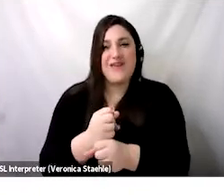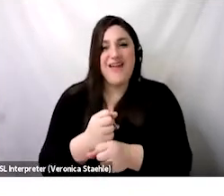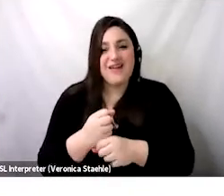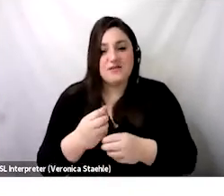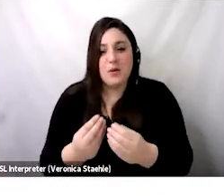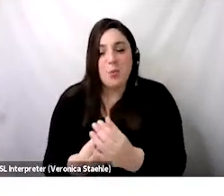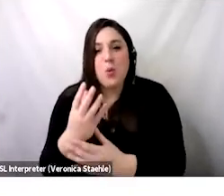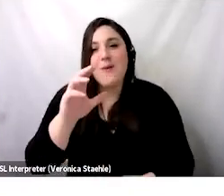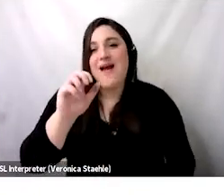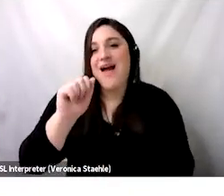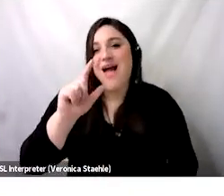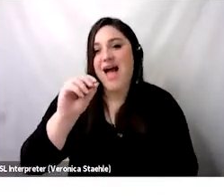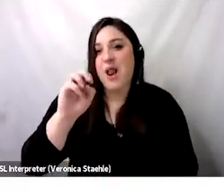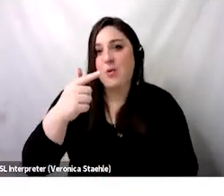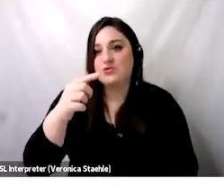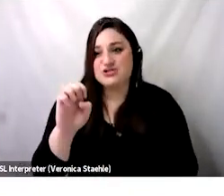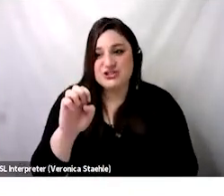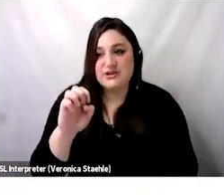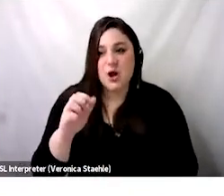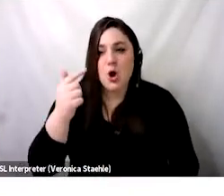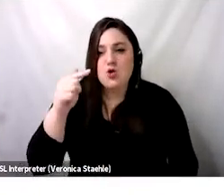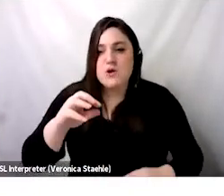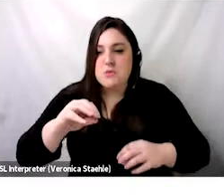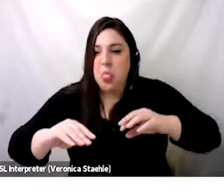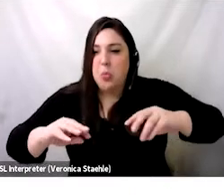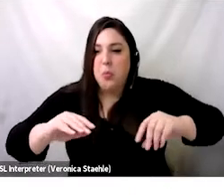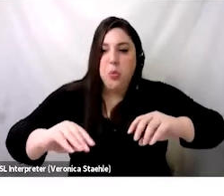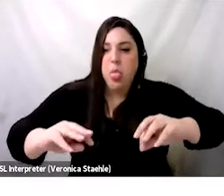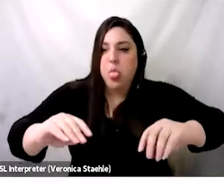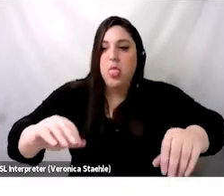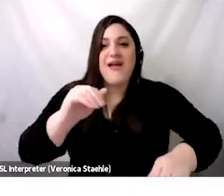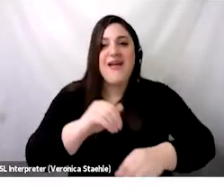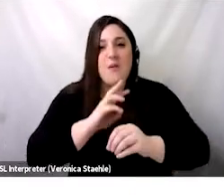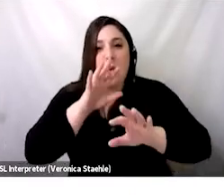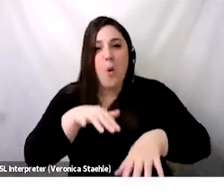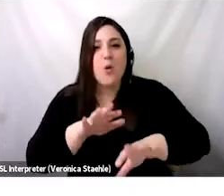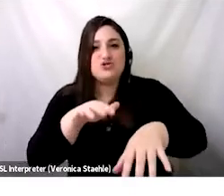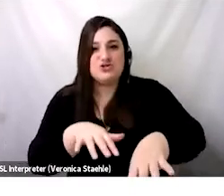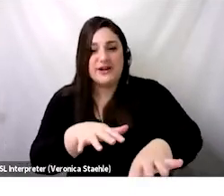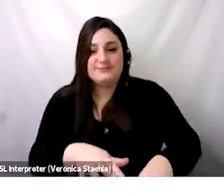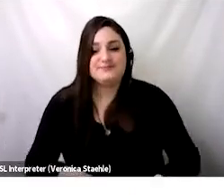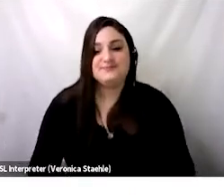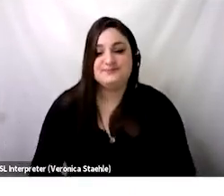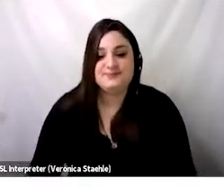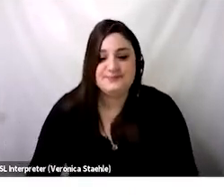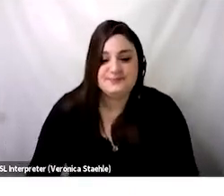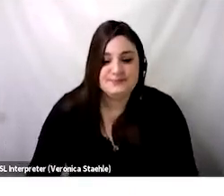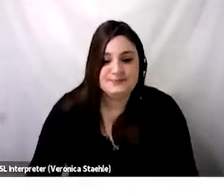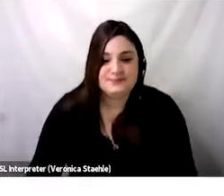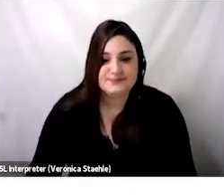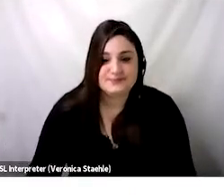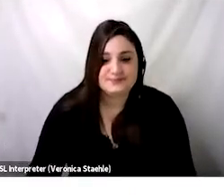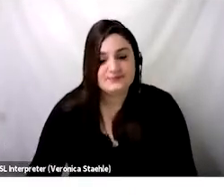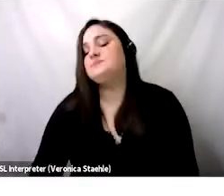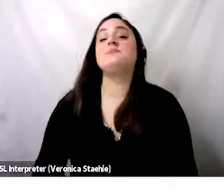algae bloom in a lot of our waterways and oceans. Another factor of